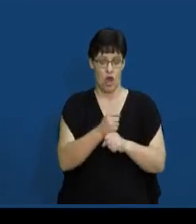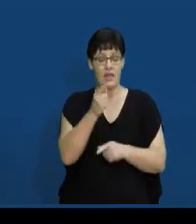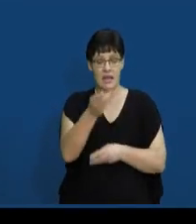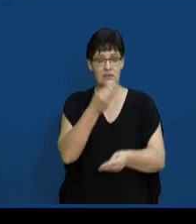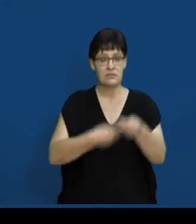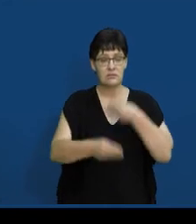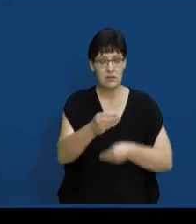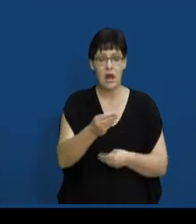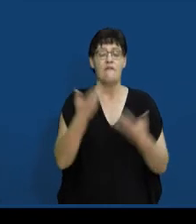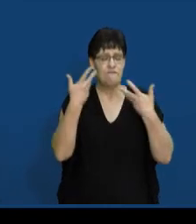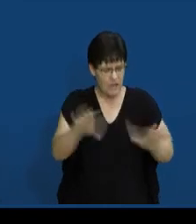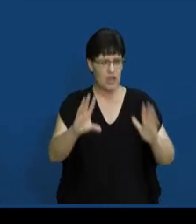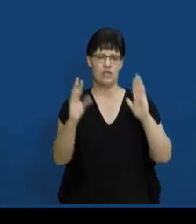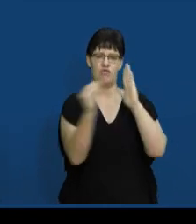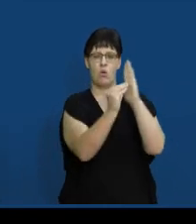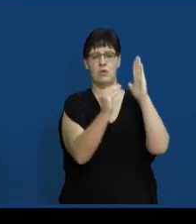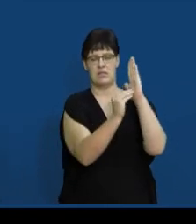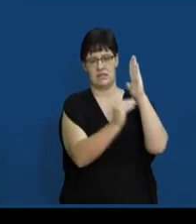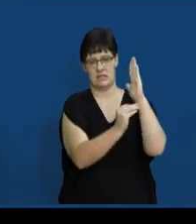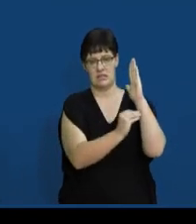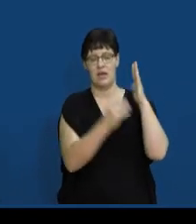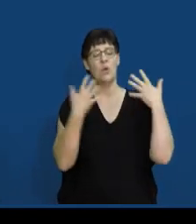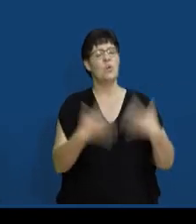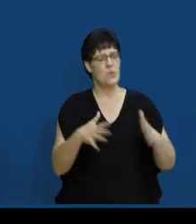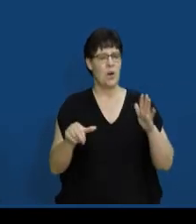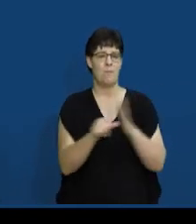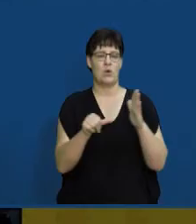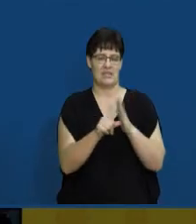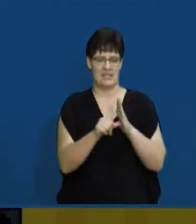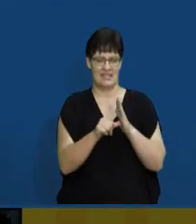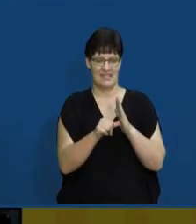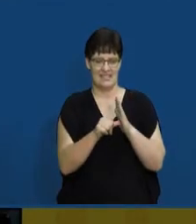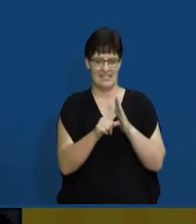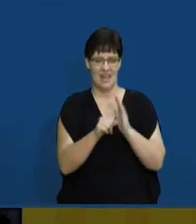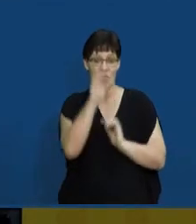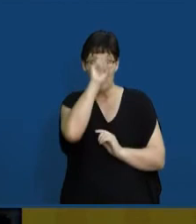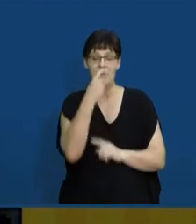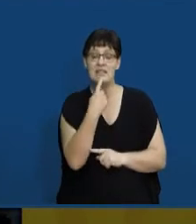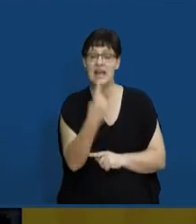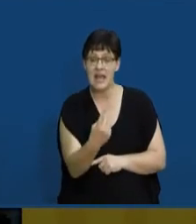was recorded. Very, very important. Remember what we said earlier?